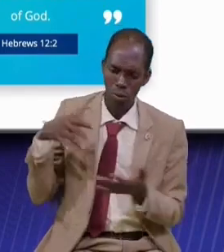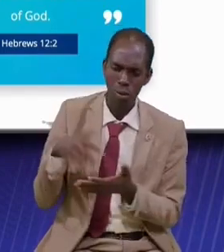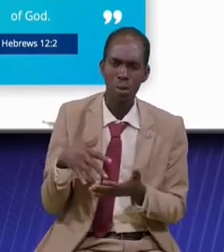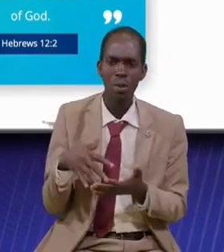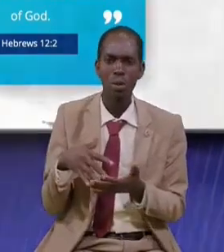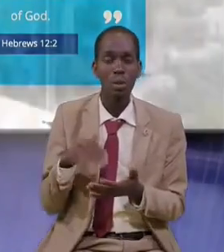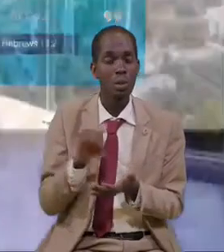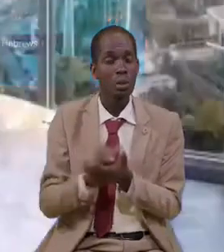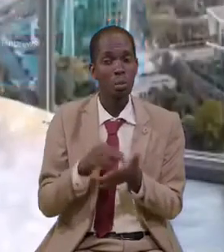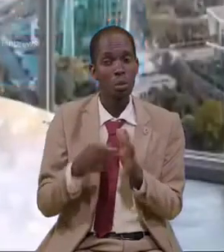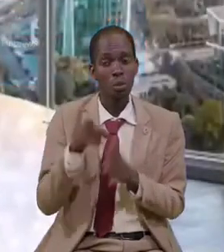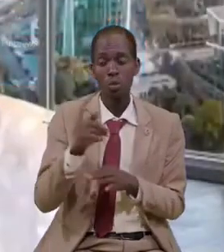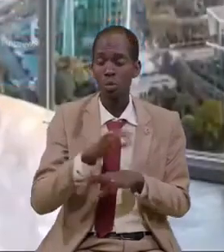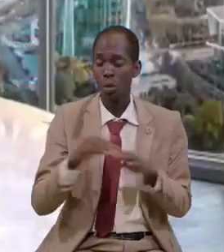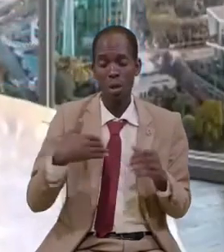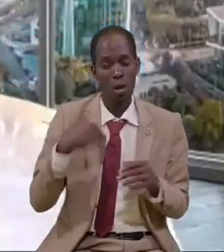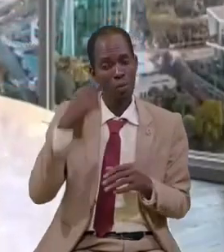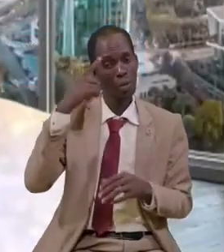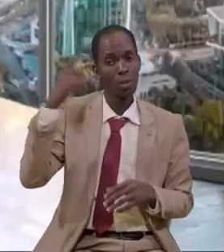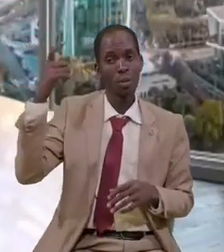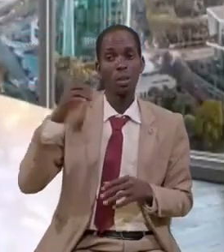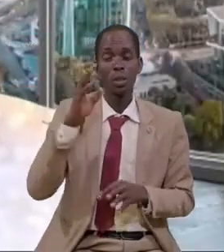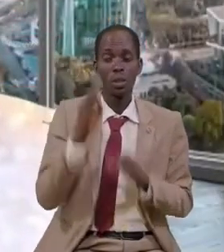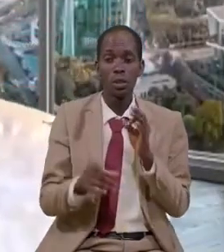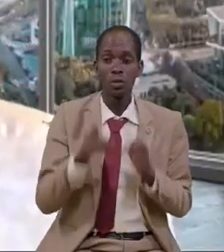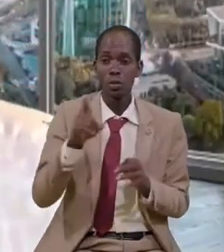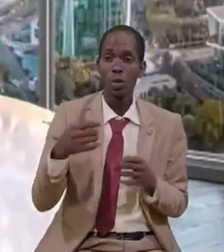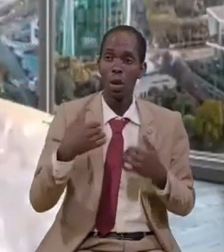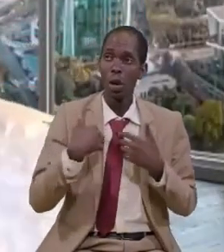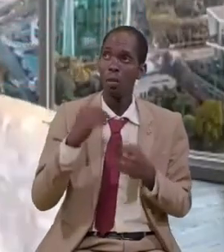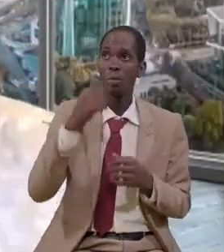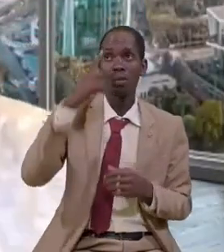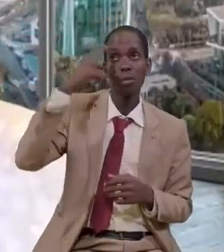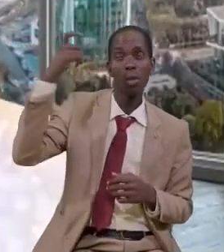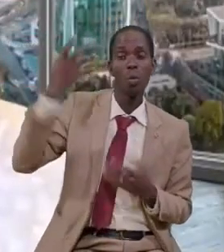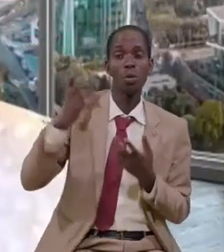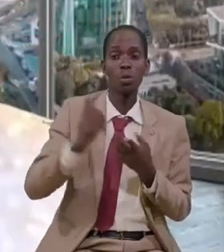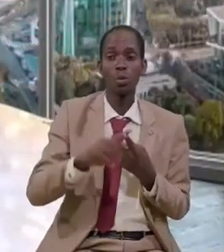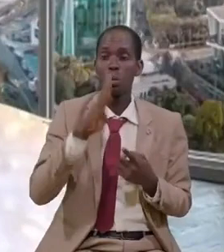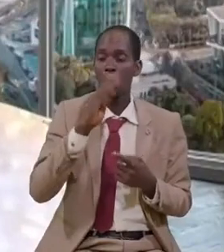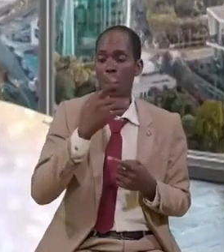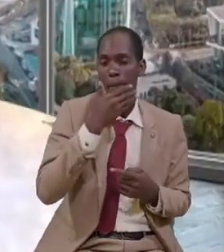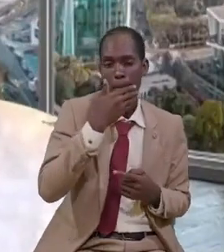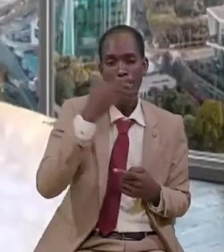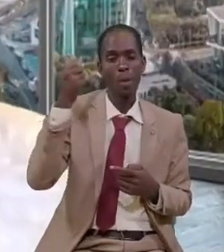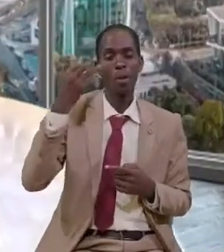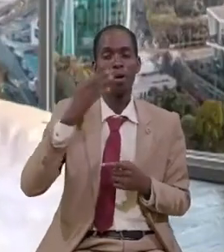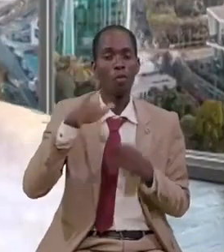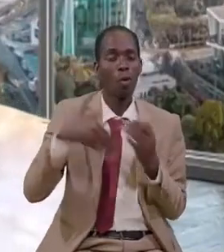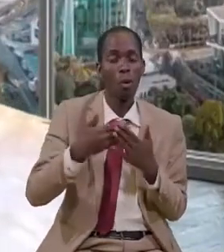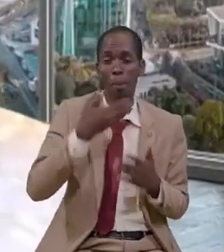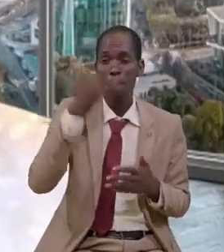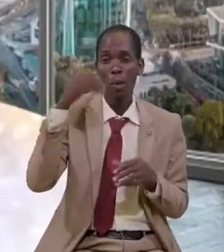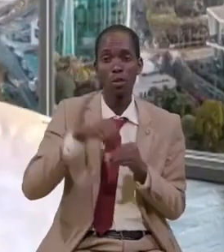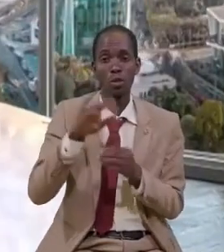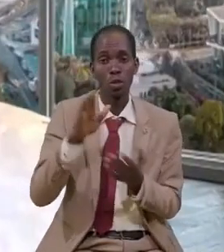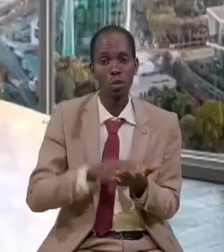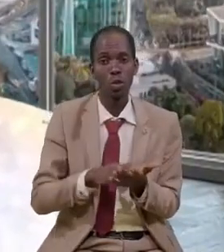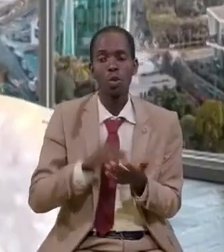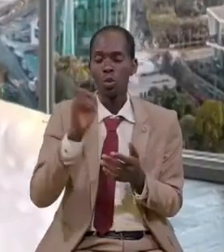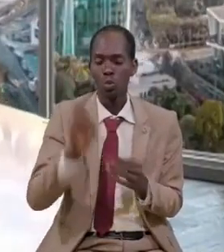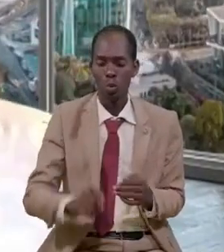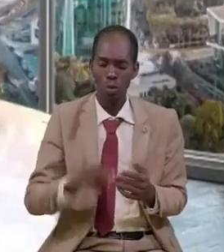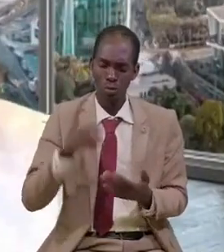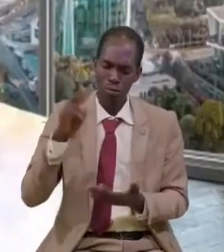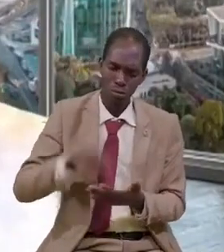driven. If you are driven and you want to be the best of the best in your school, you will burn the midnight candle. You will